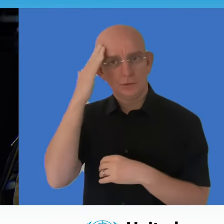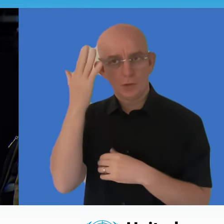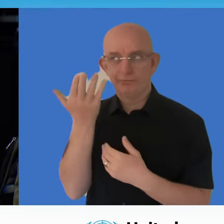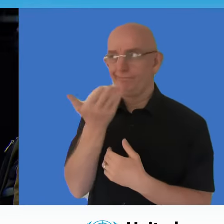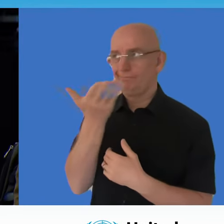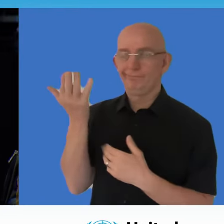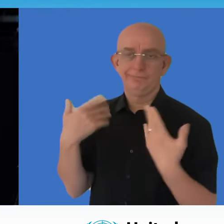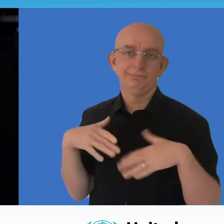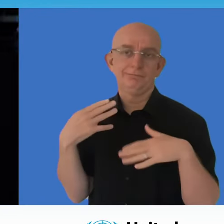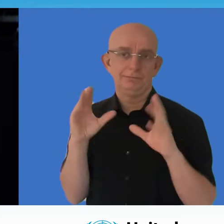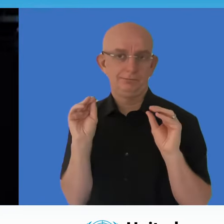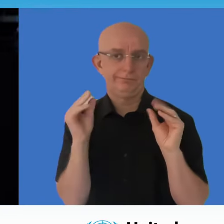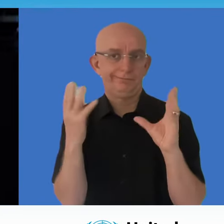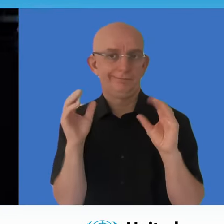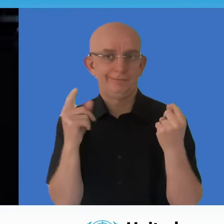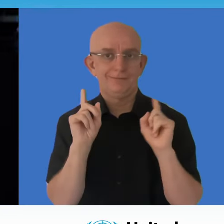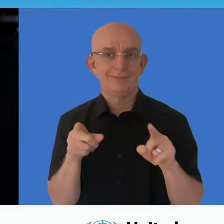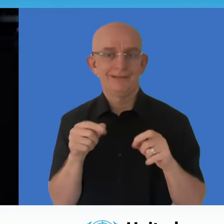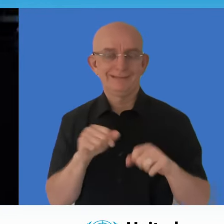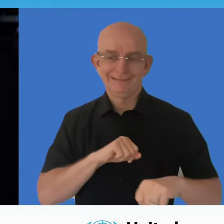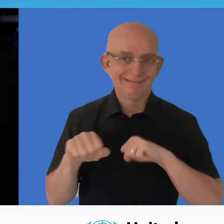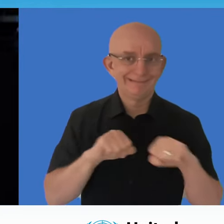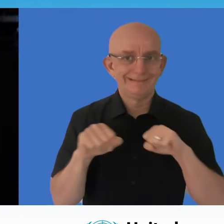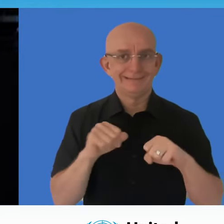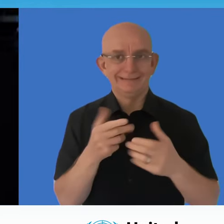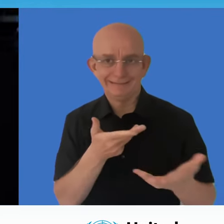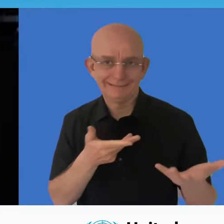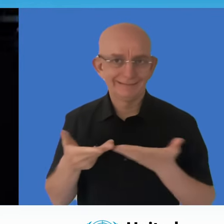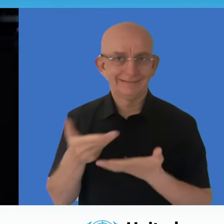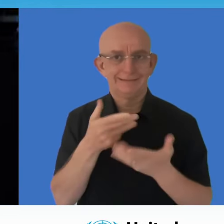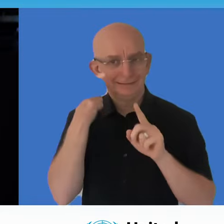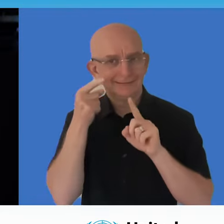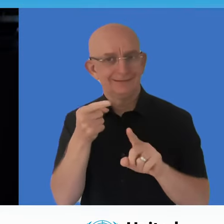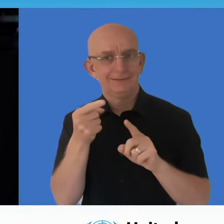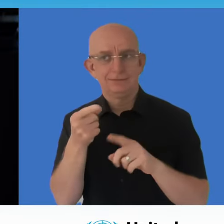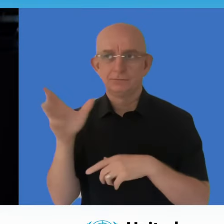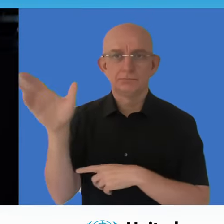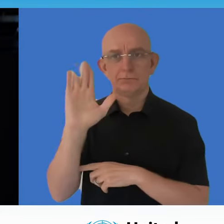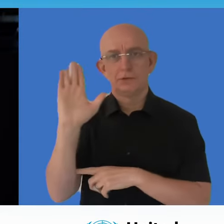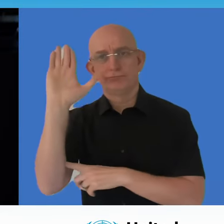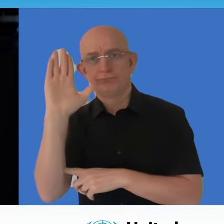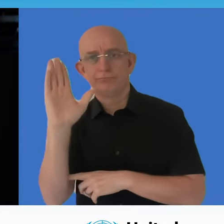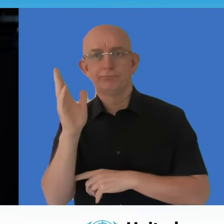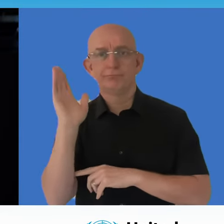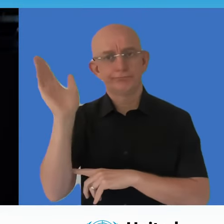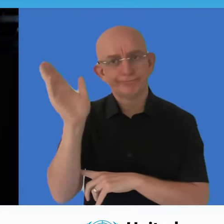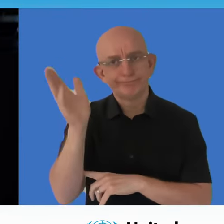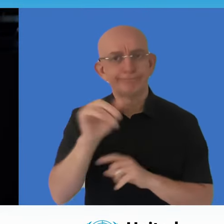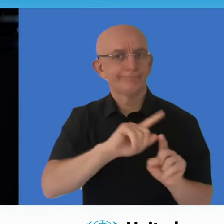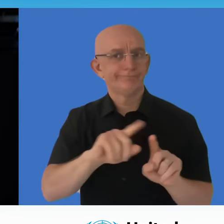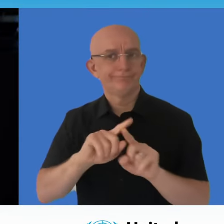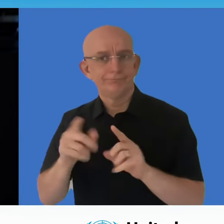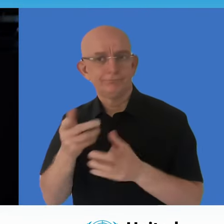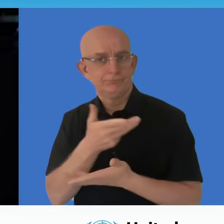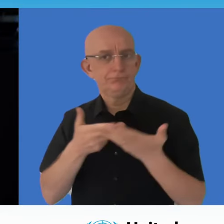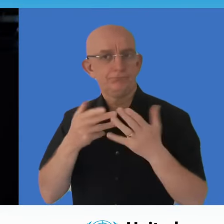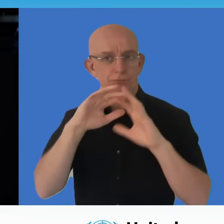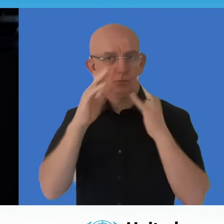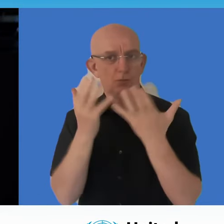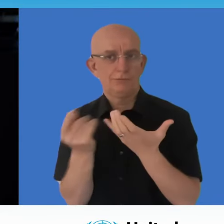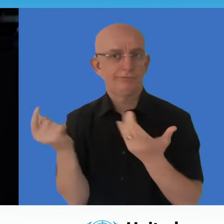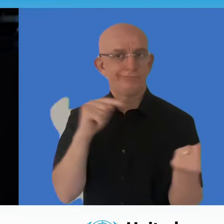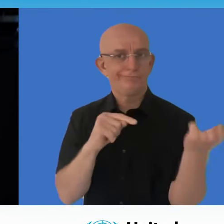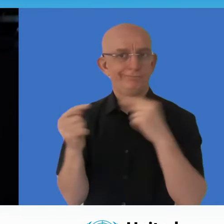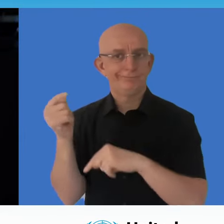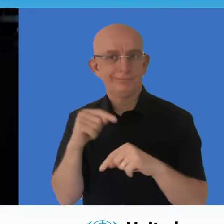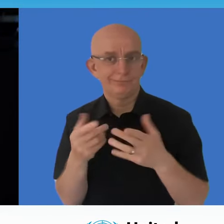well-intended voices to be heard across the globe. The ECOSOC Youth Forum is happening in the context of multiple global